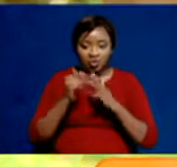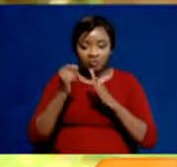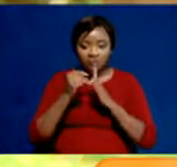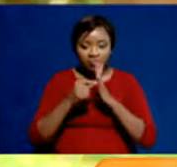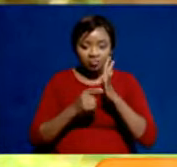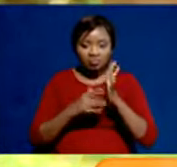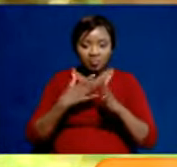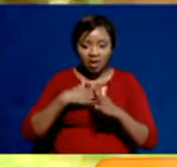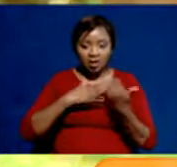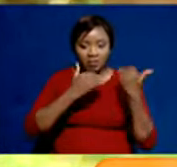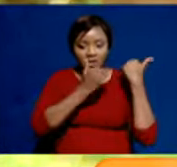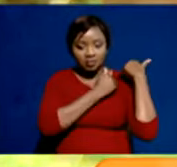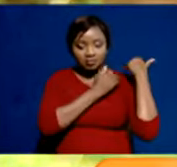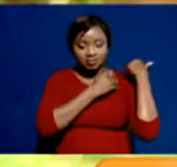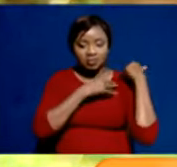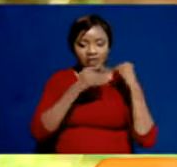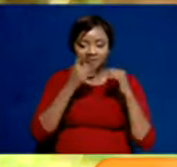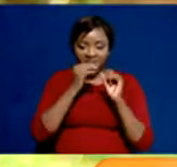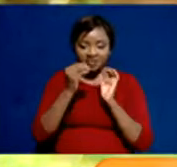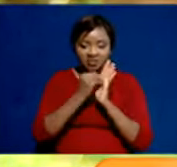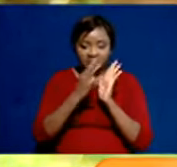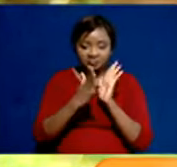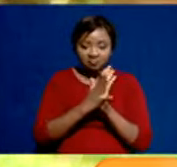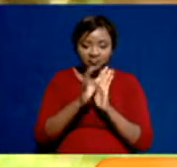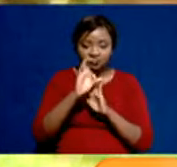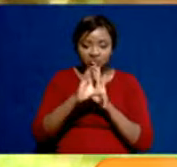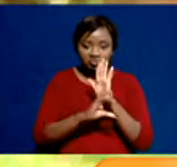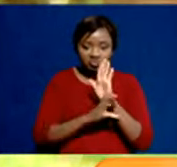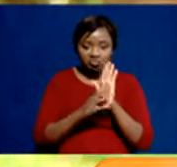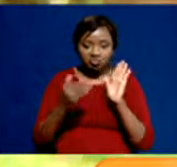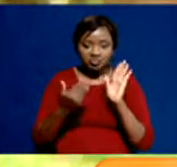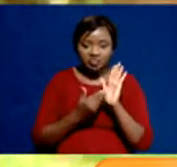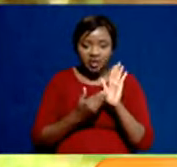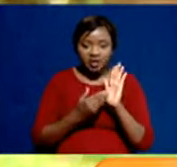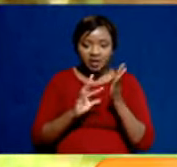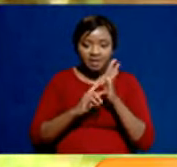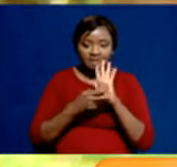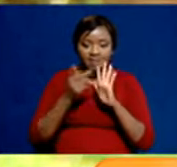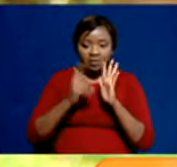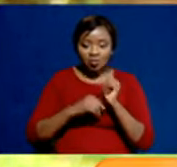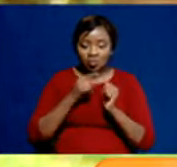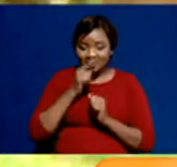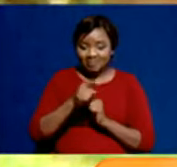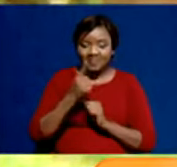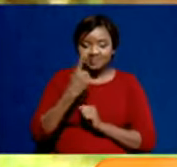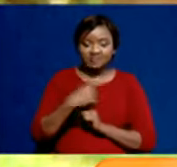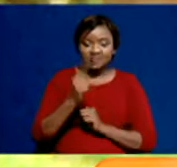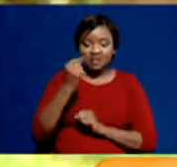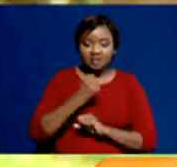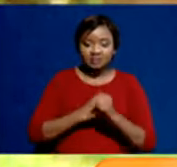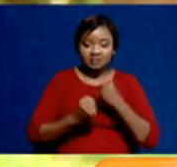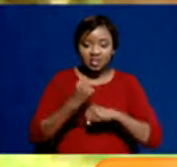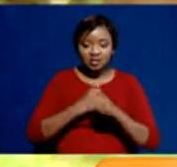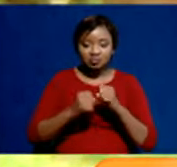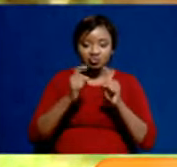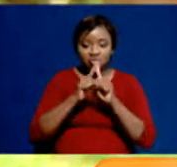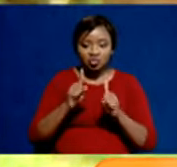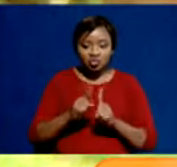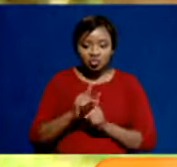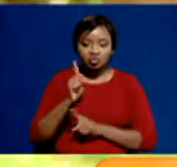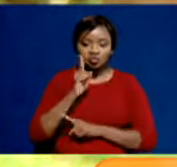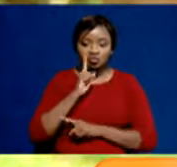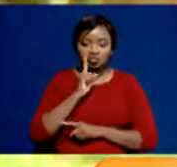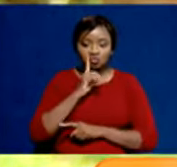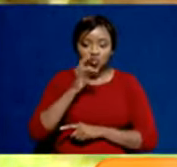liberties protected in the Constitution. So that was the right course of action. And tomorrow, if the